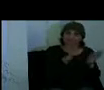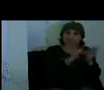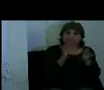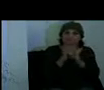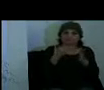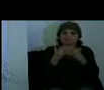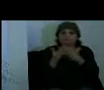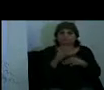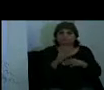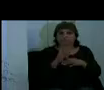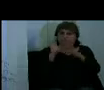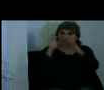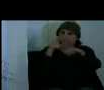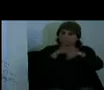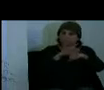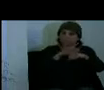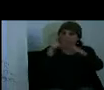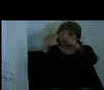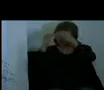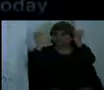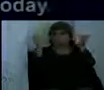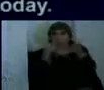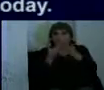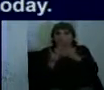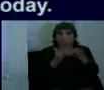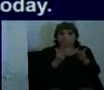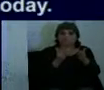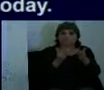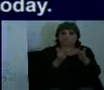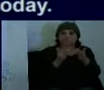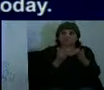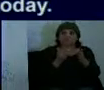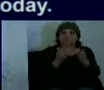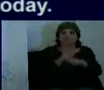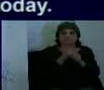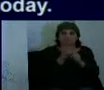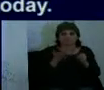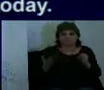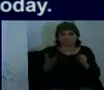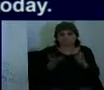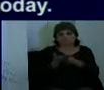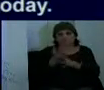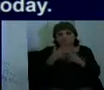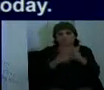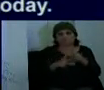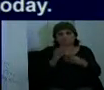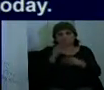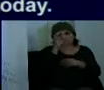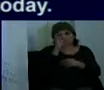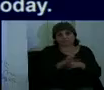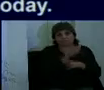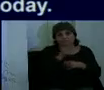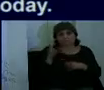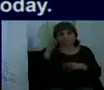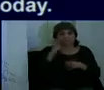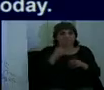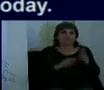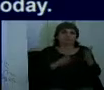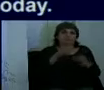having made peace through the blood of the cross. Hear the Spirit says today. Thanks be to God.